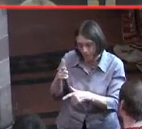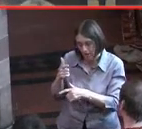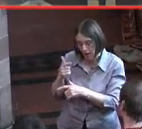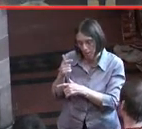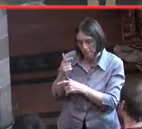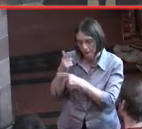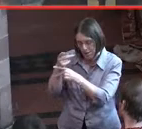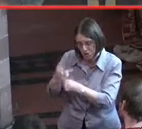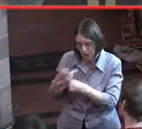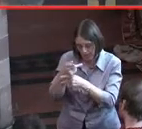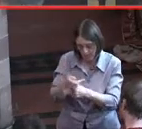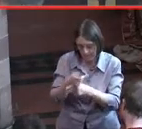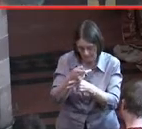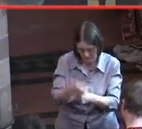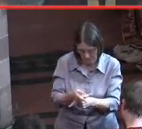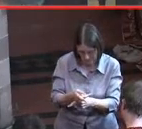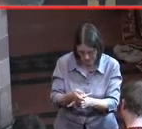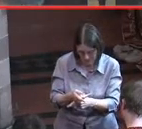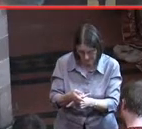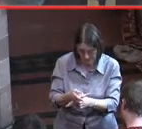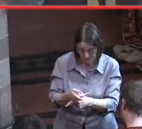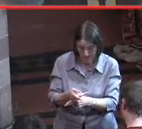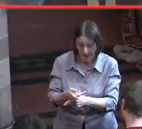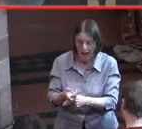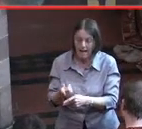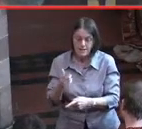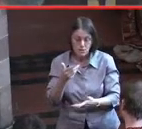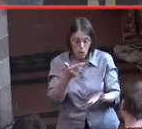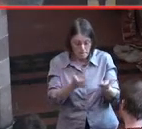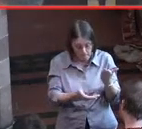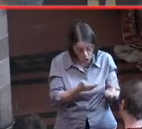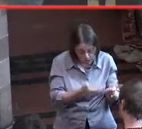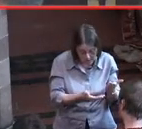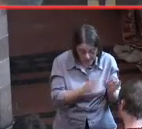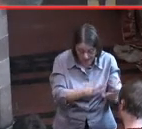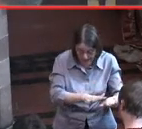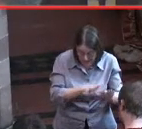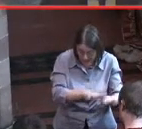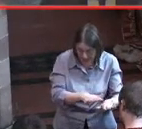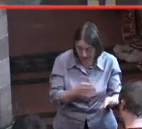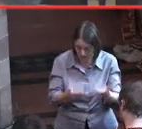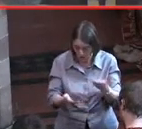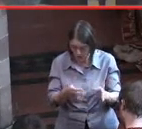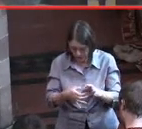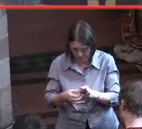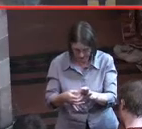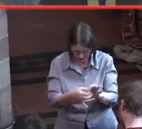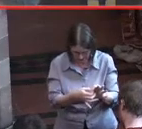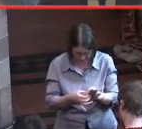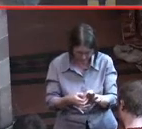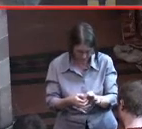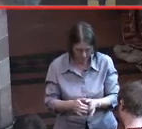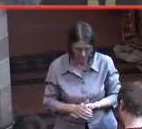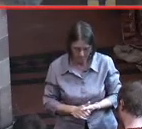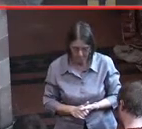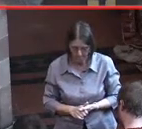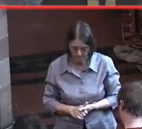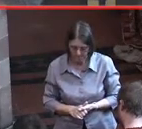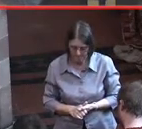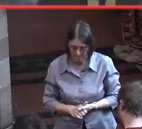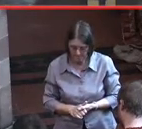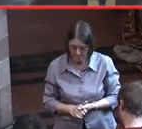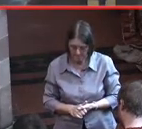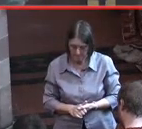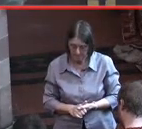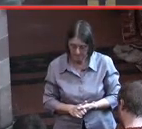forget justice. As you minister discipline, do not forget mercy. That